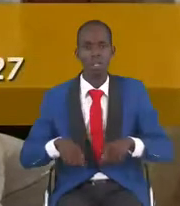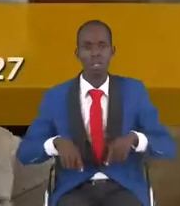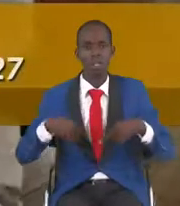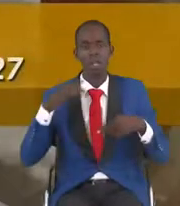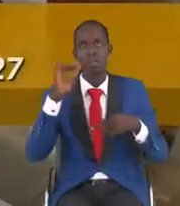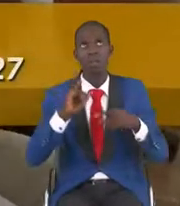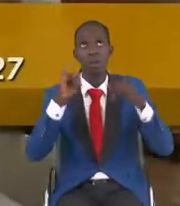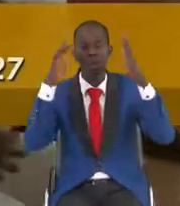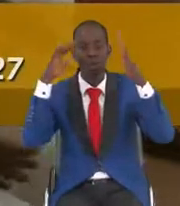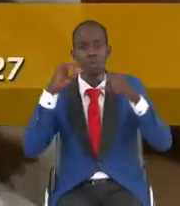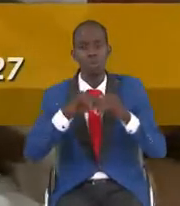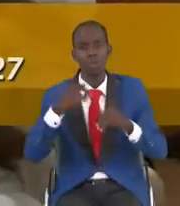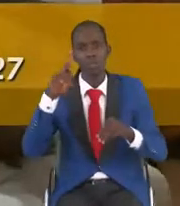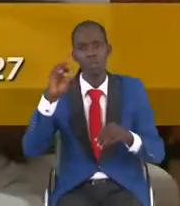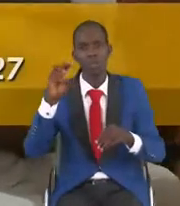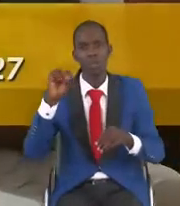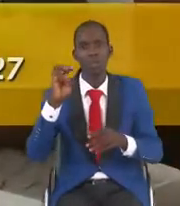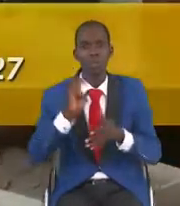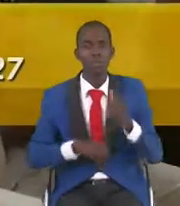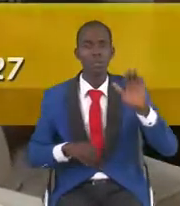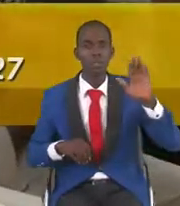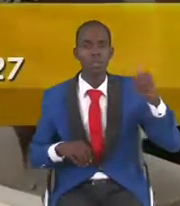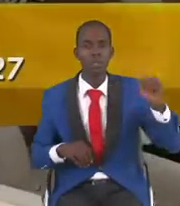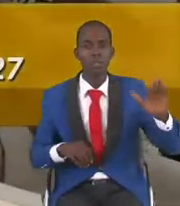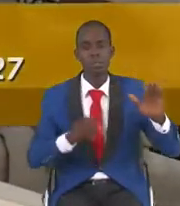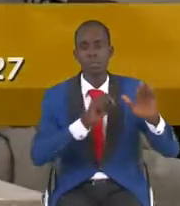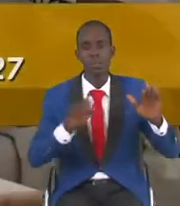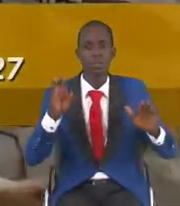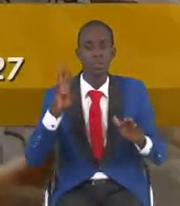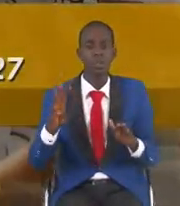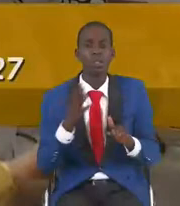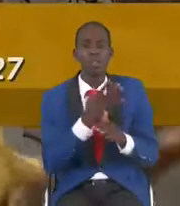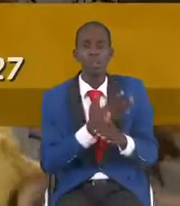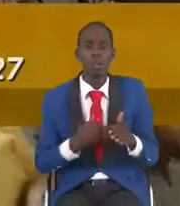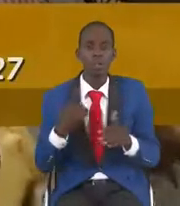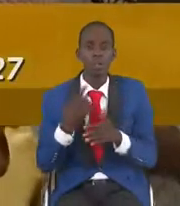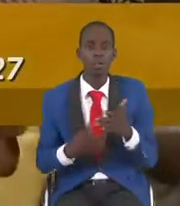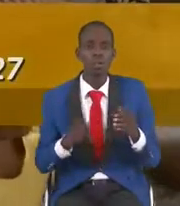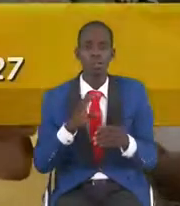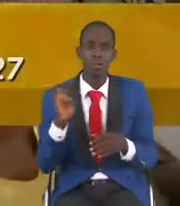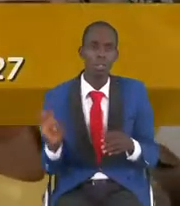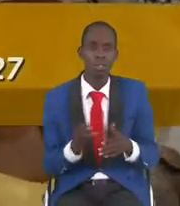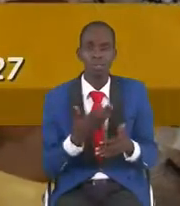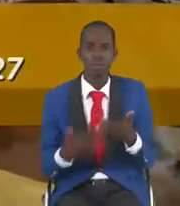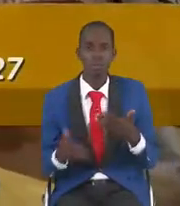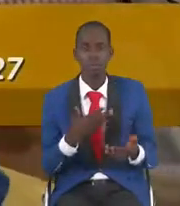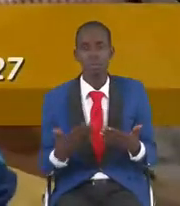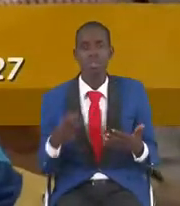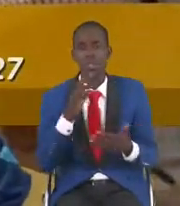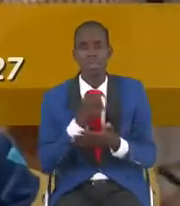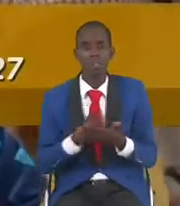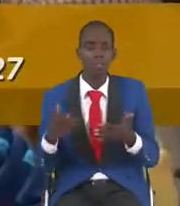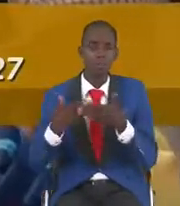Romans chapter 15, reading from verse 4, and whatsoever things were written